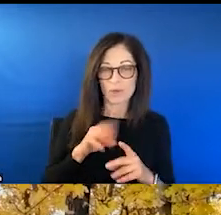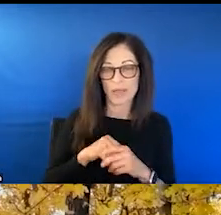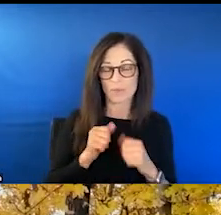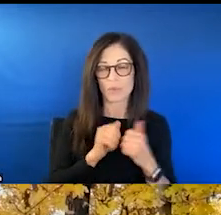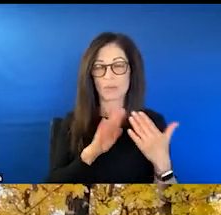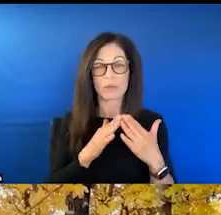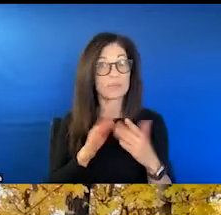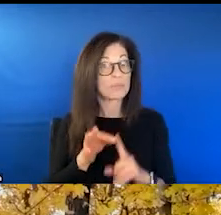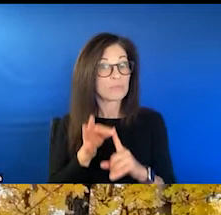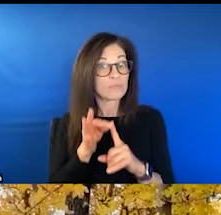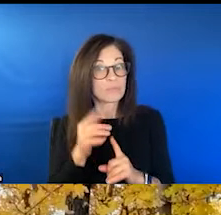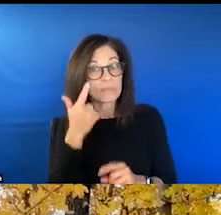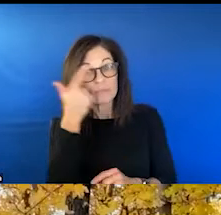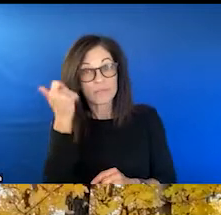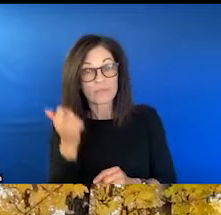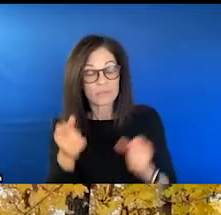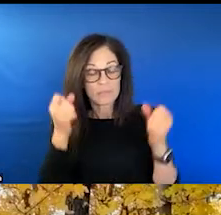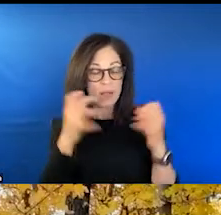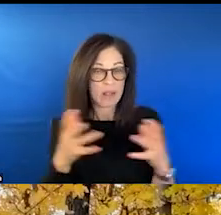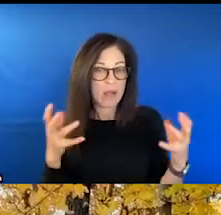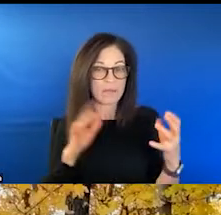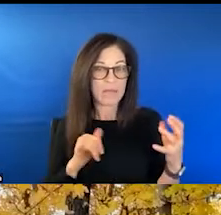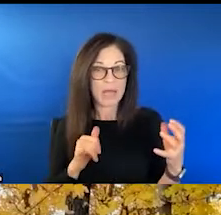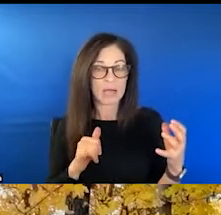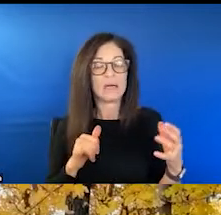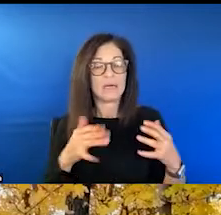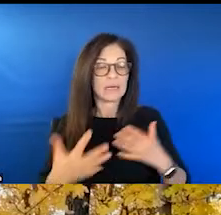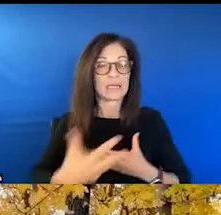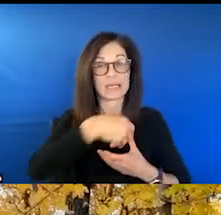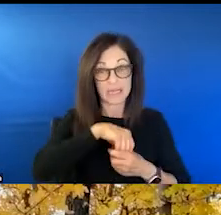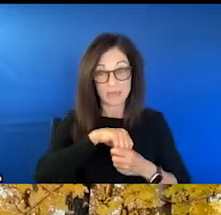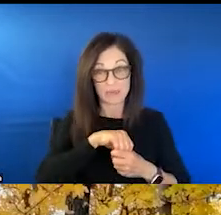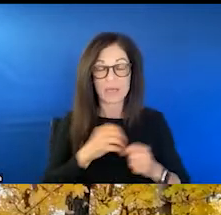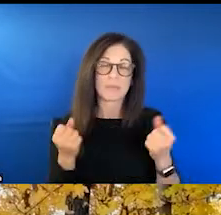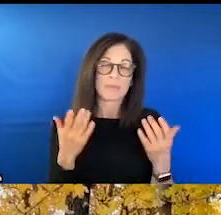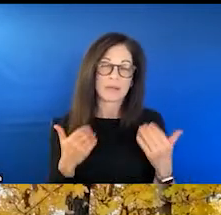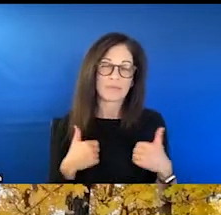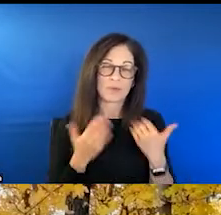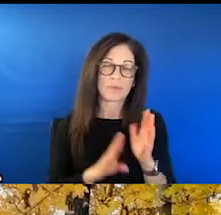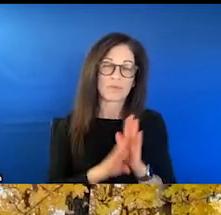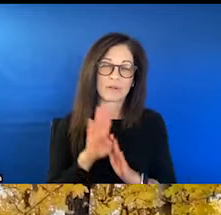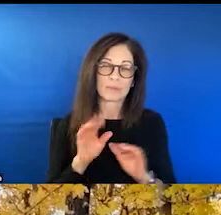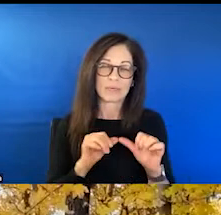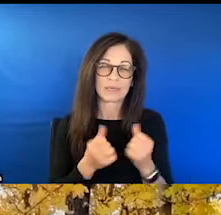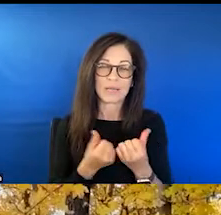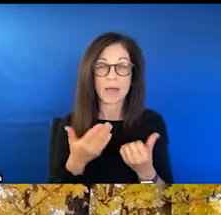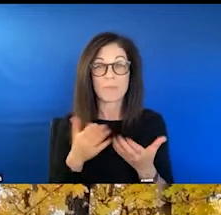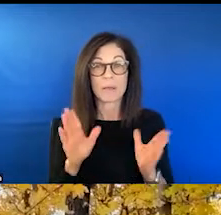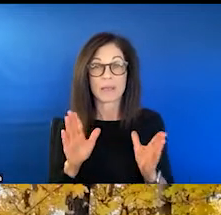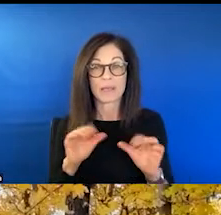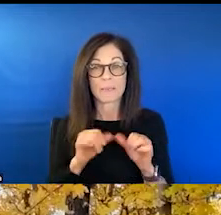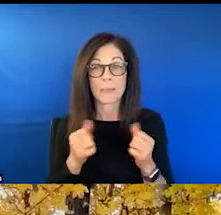particularly because a lot of the engagement on a lot of youth development or other agencies, public agencies, are really